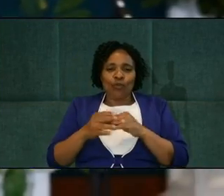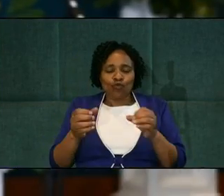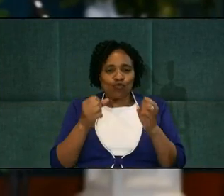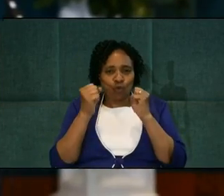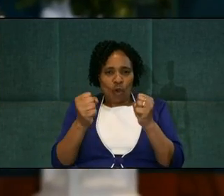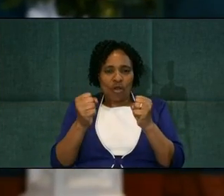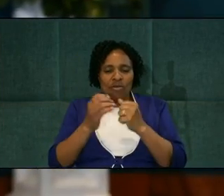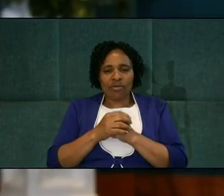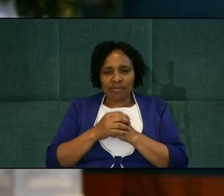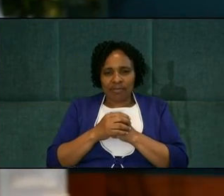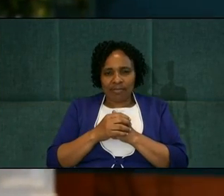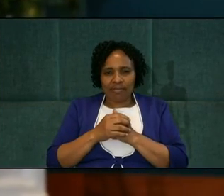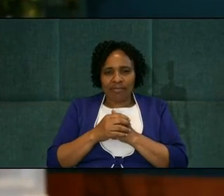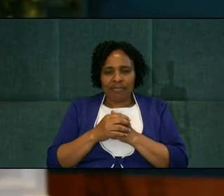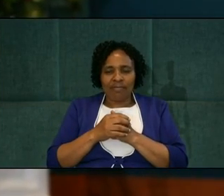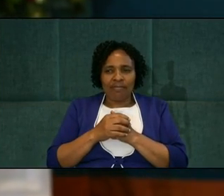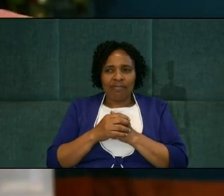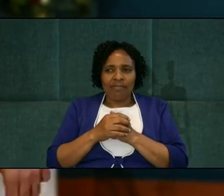strong.